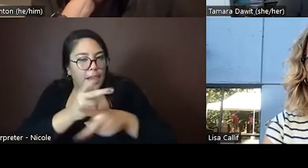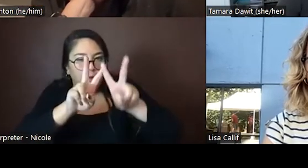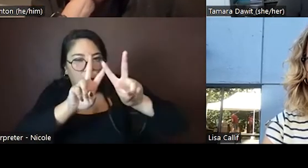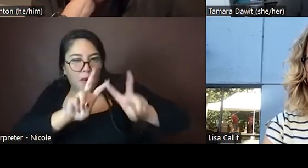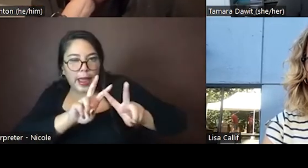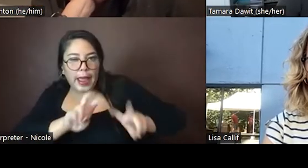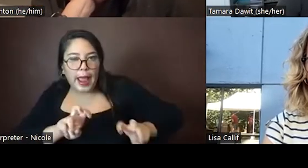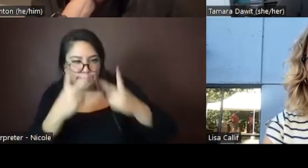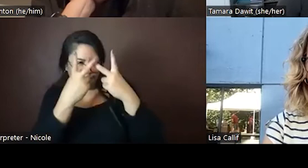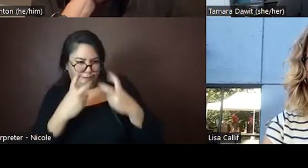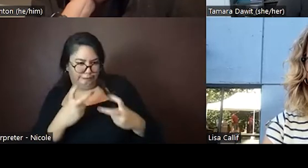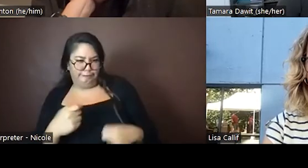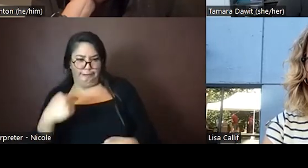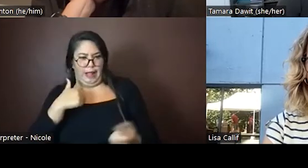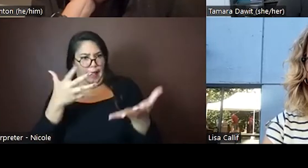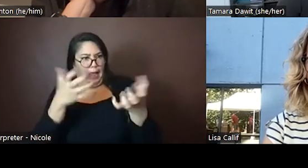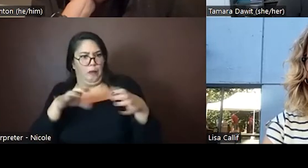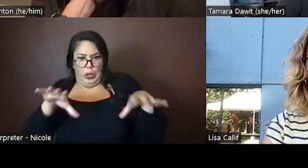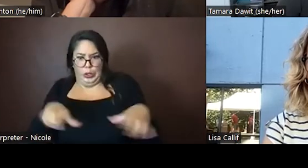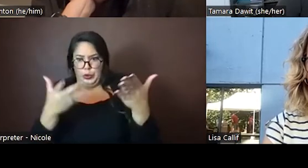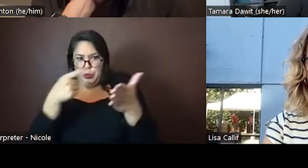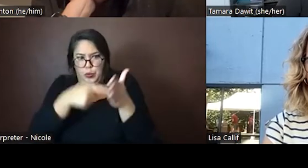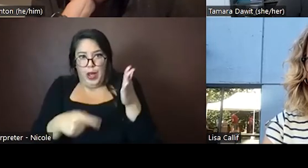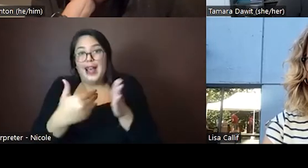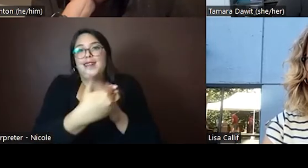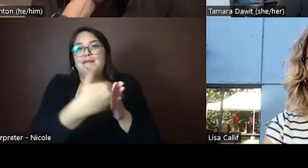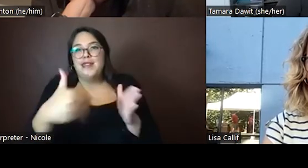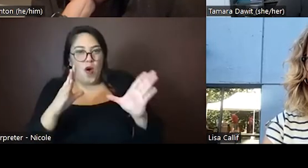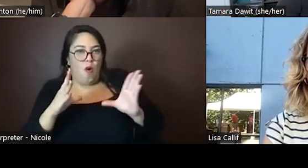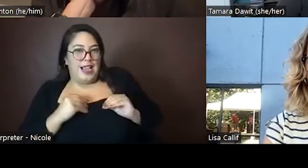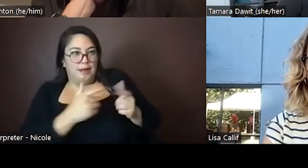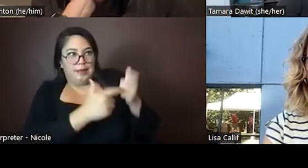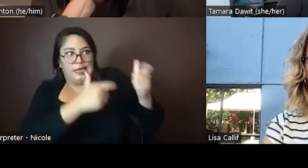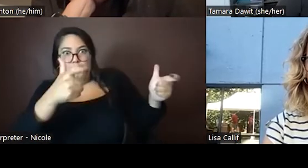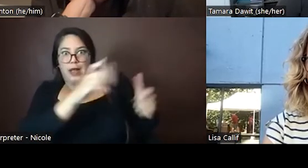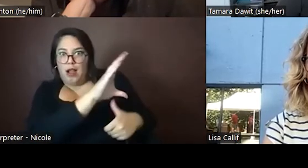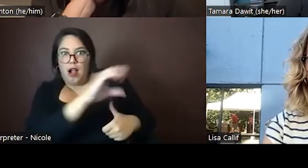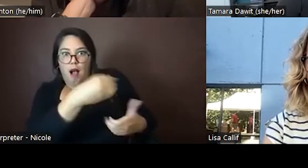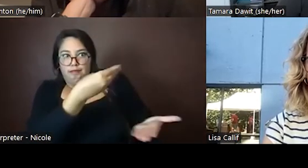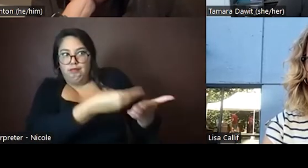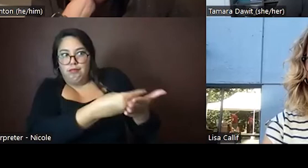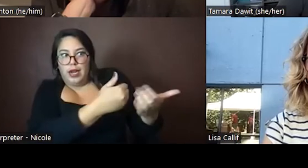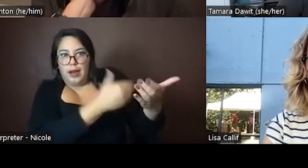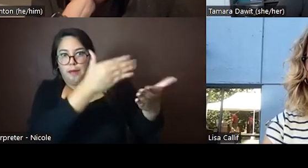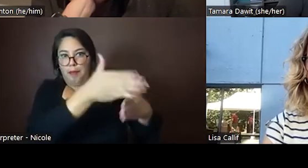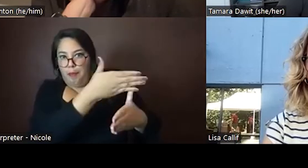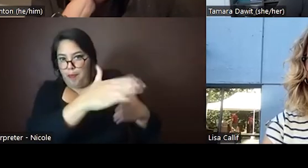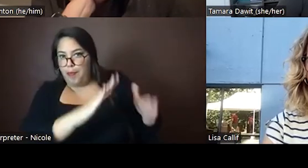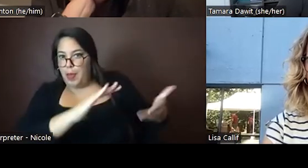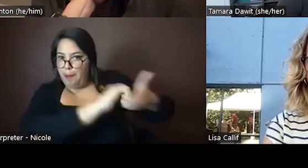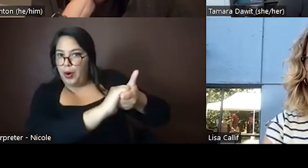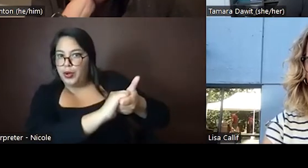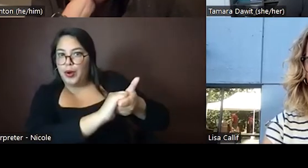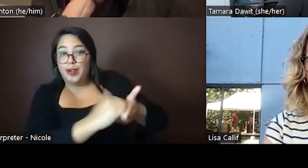do before you start bringing in big partners, knowing that big partners are going to want to have a say in it. So as much as you're